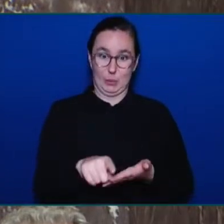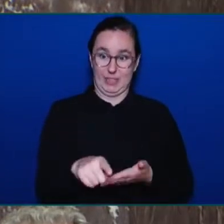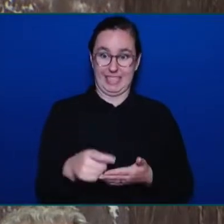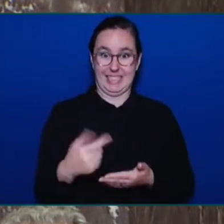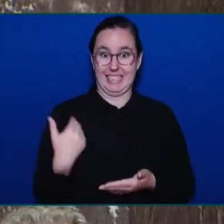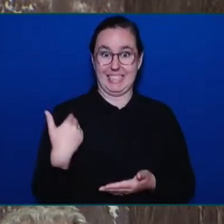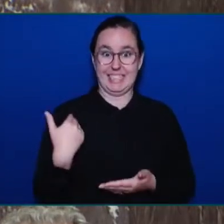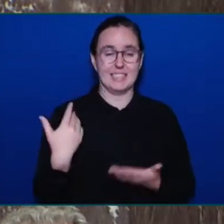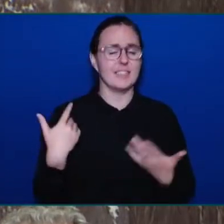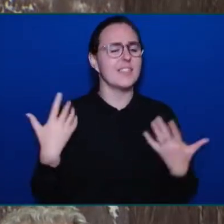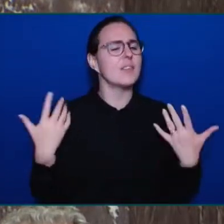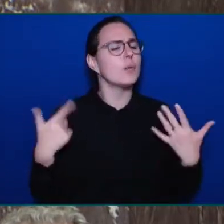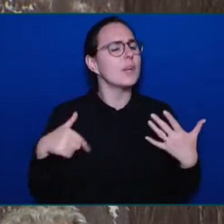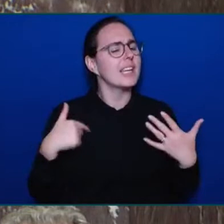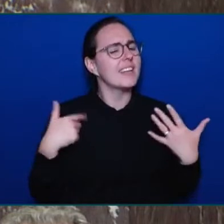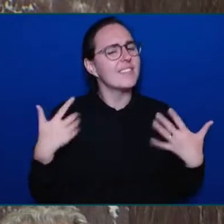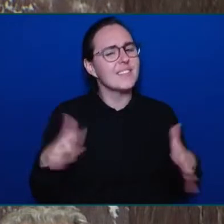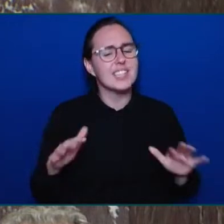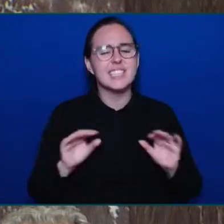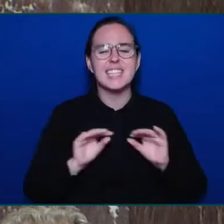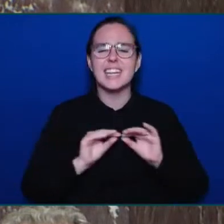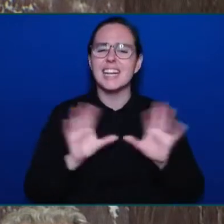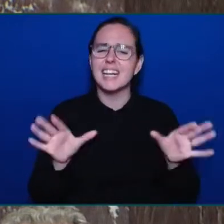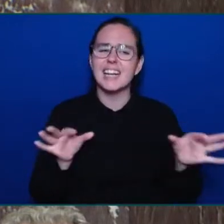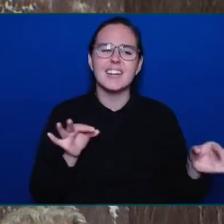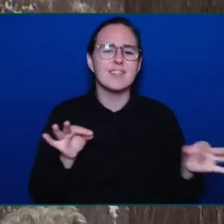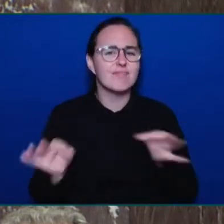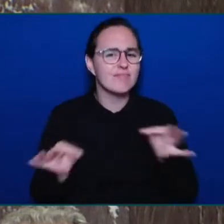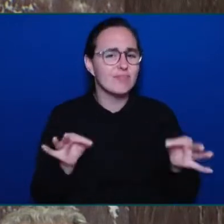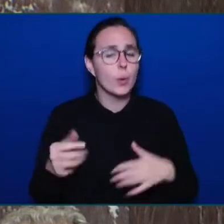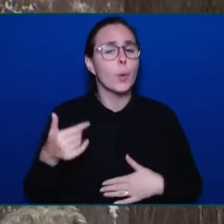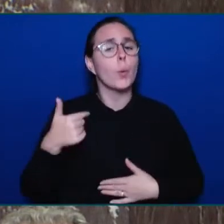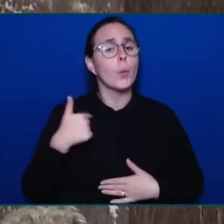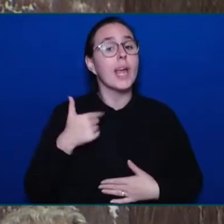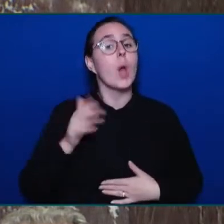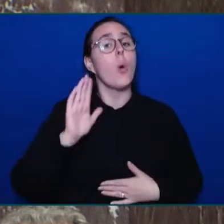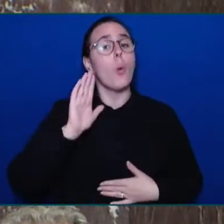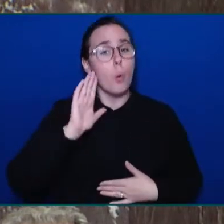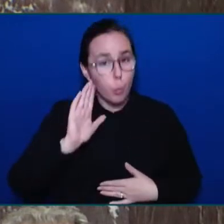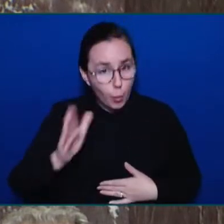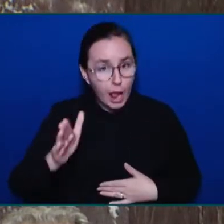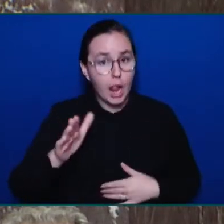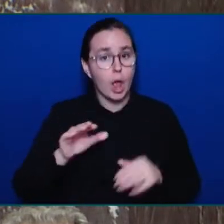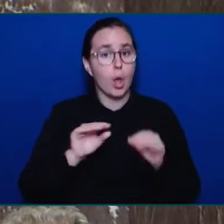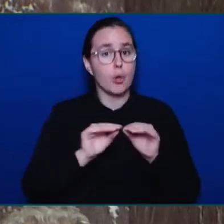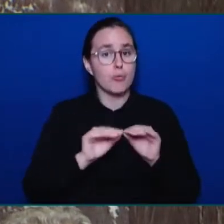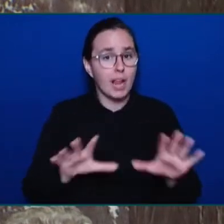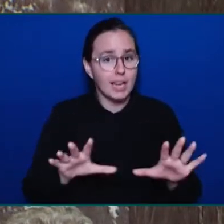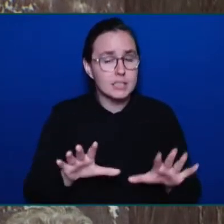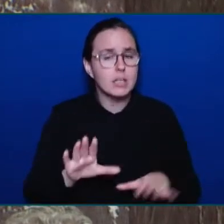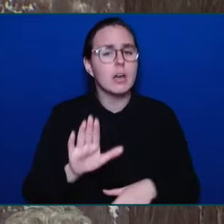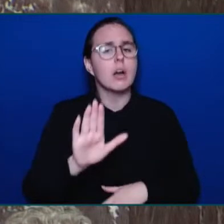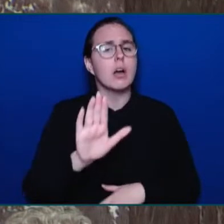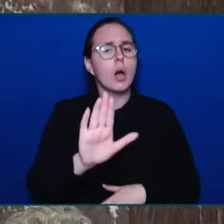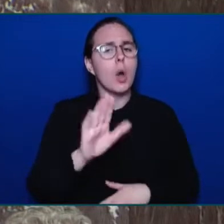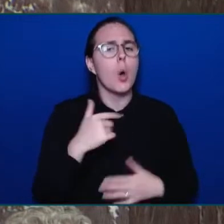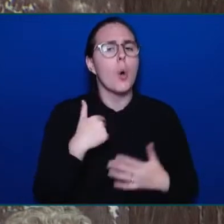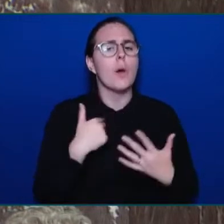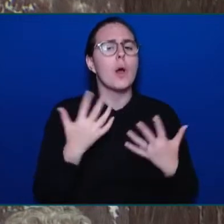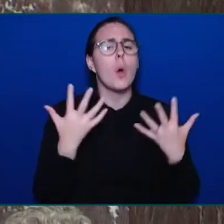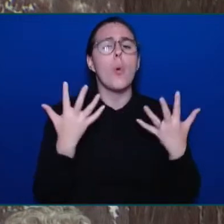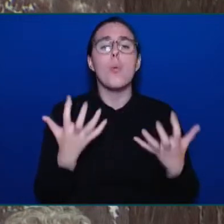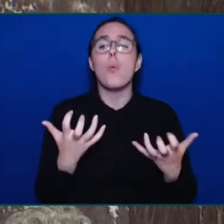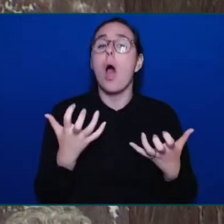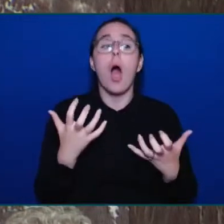our intention is to have that report released with as little redaction as legally possible. I have read the report. I believe it's in the